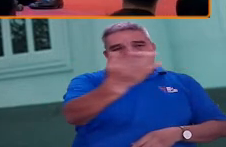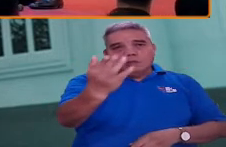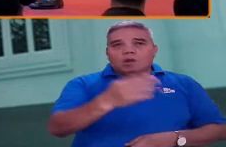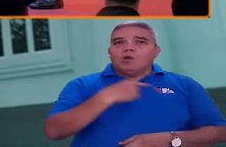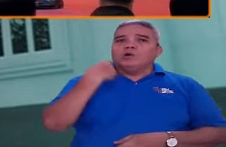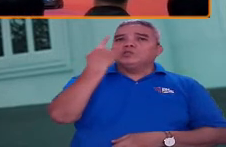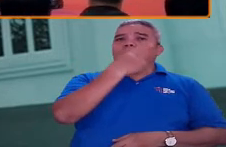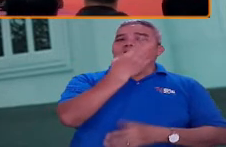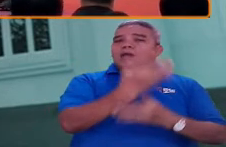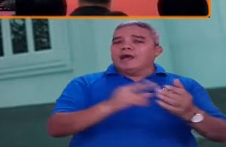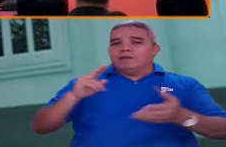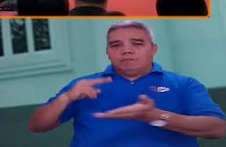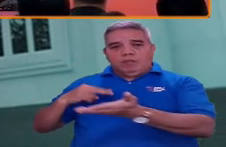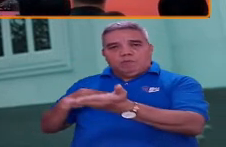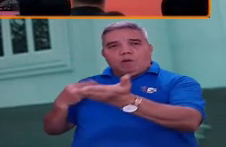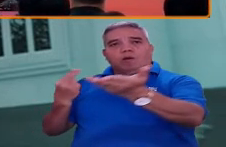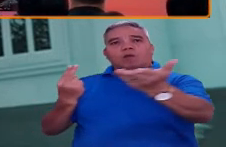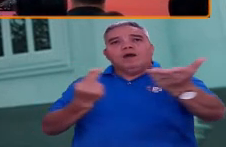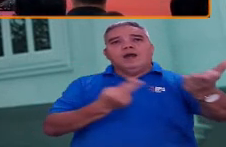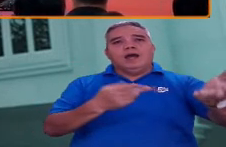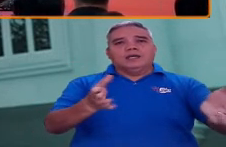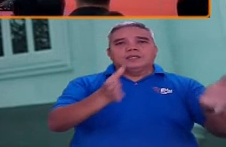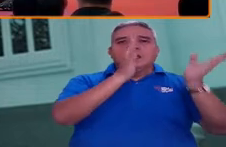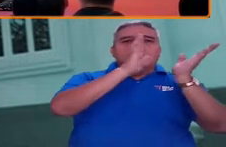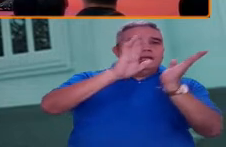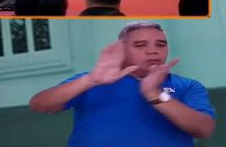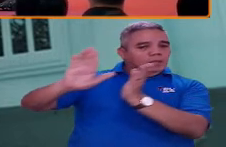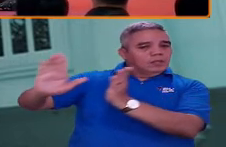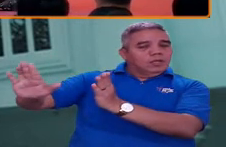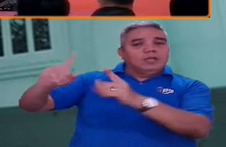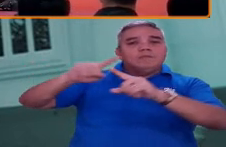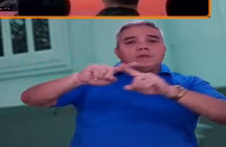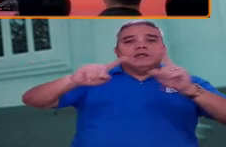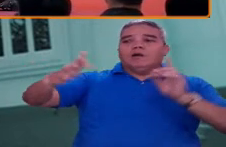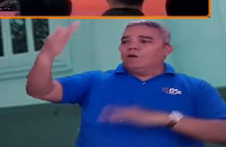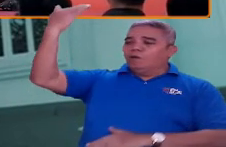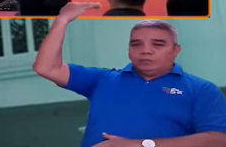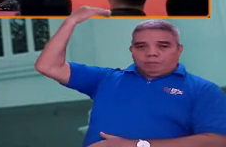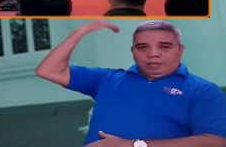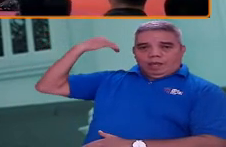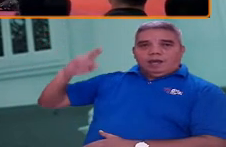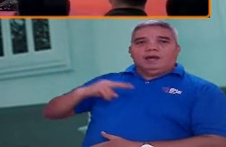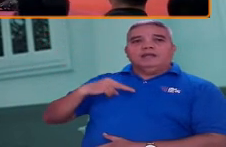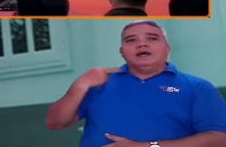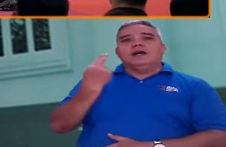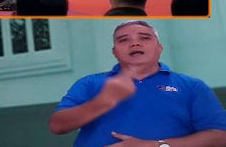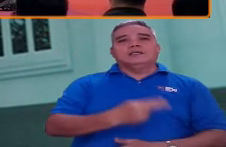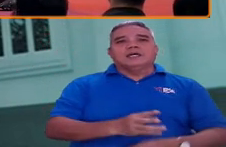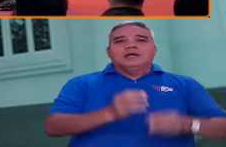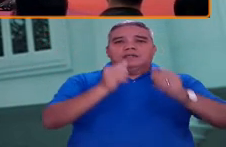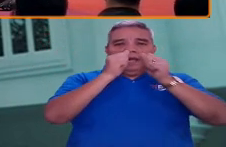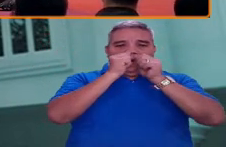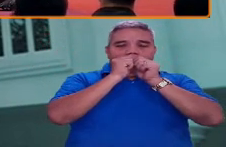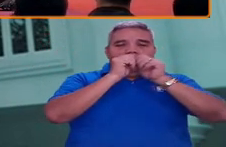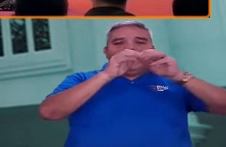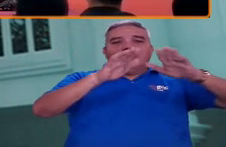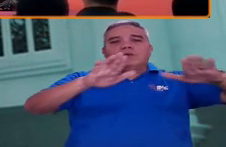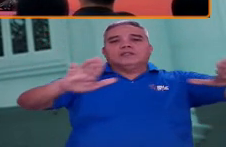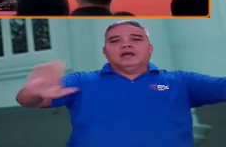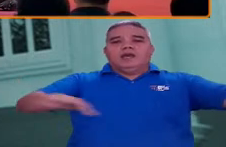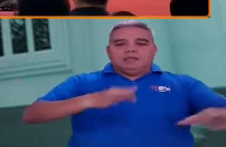prize, but as those who've gone before us, let us lead to those behind us